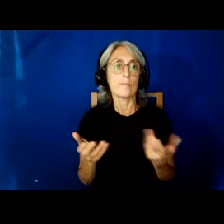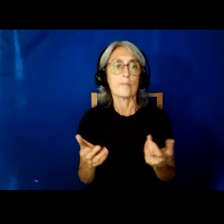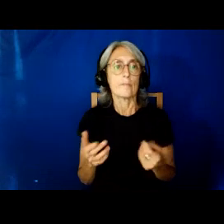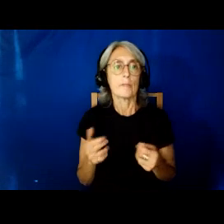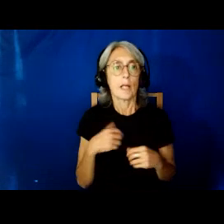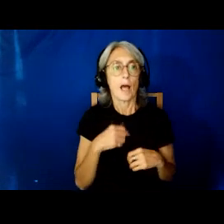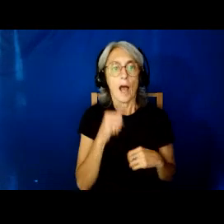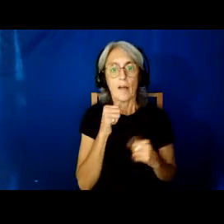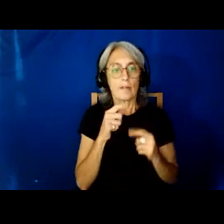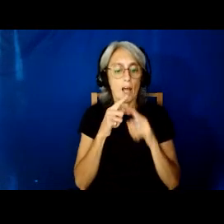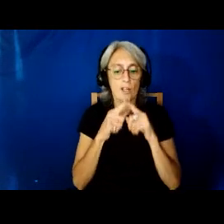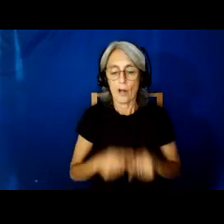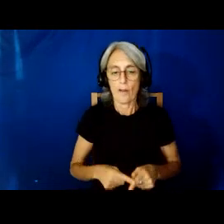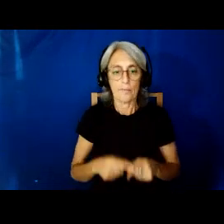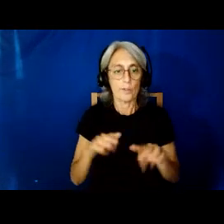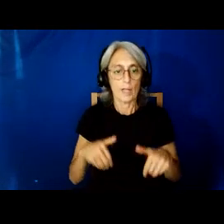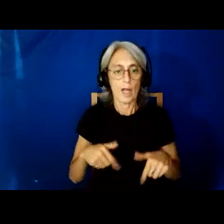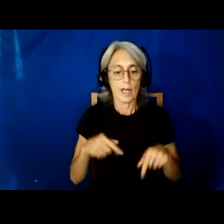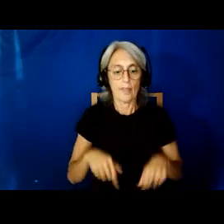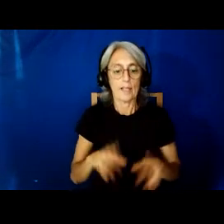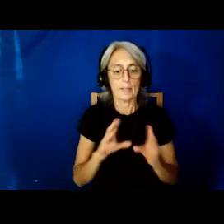meeting space yet.